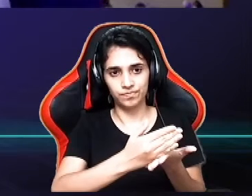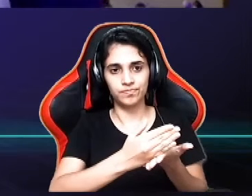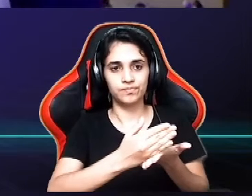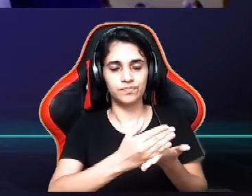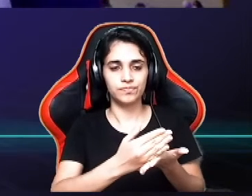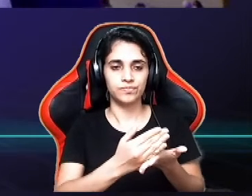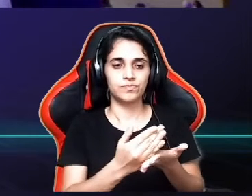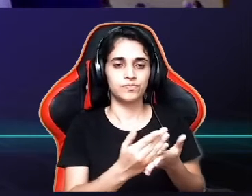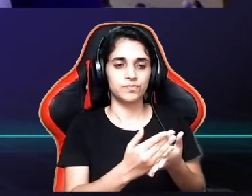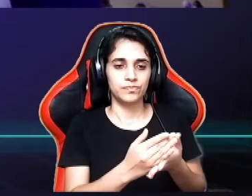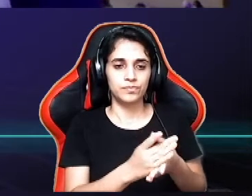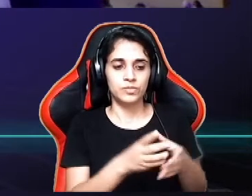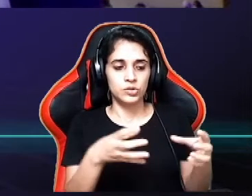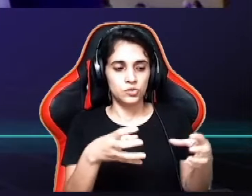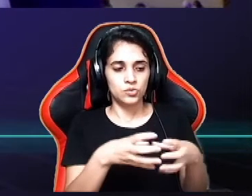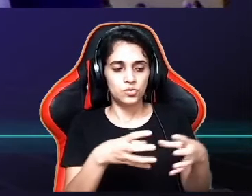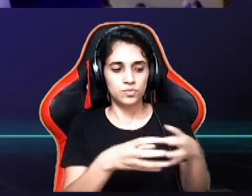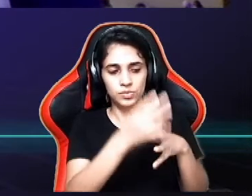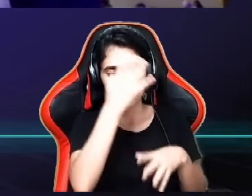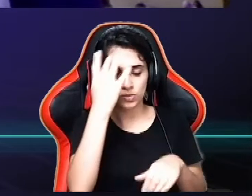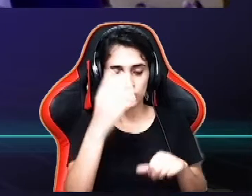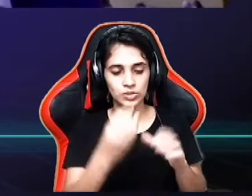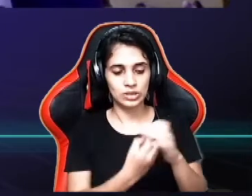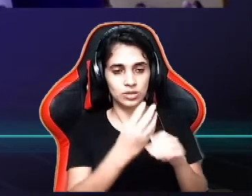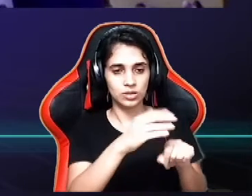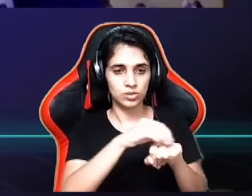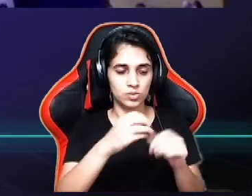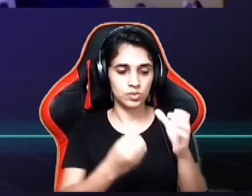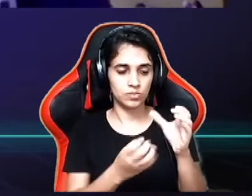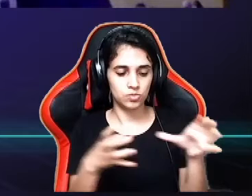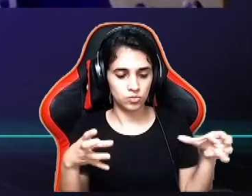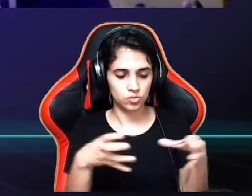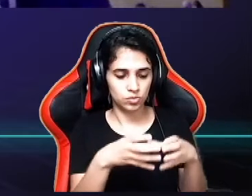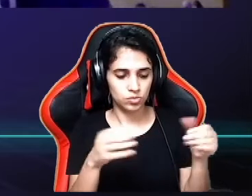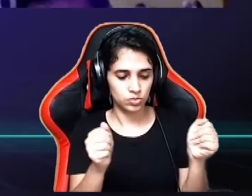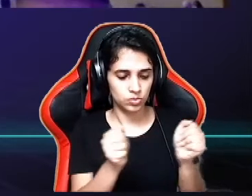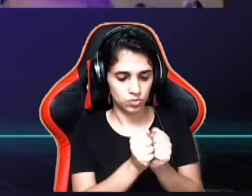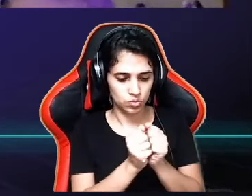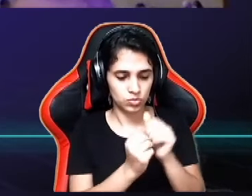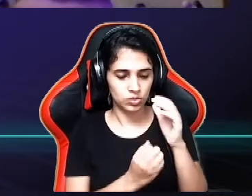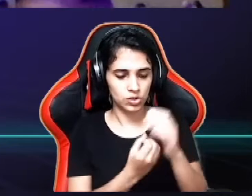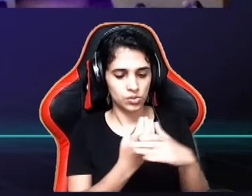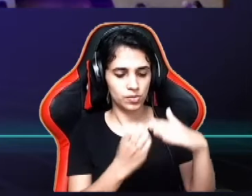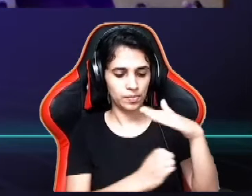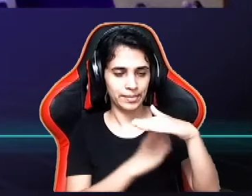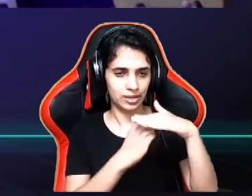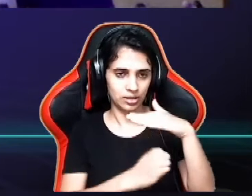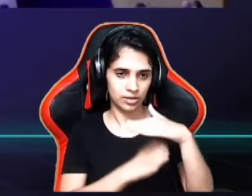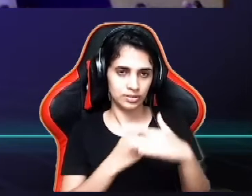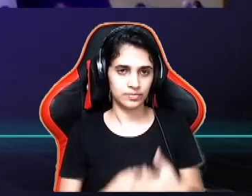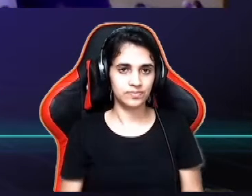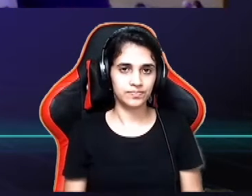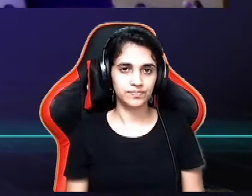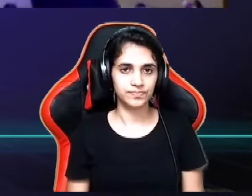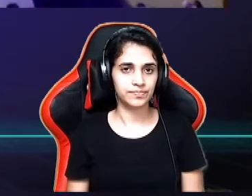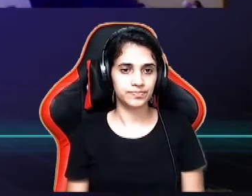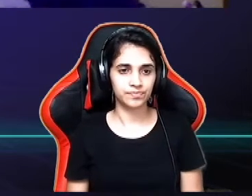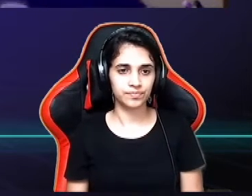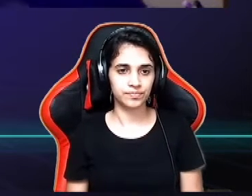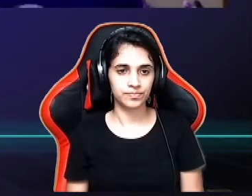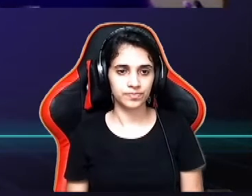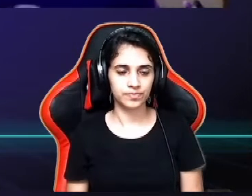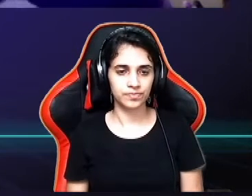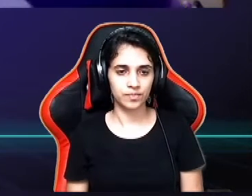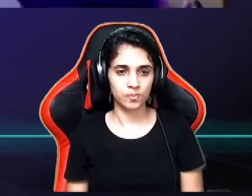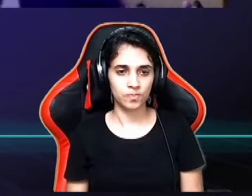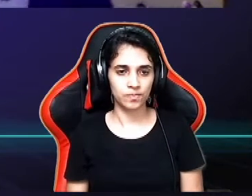initiative of supporting from a group of content creators somebody who put a company together, working